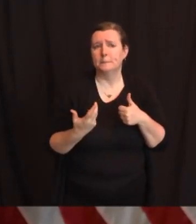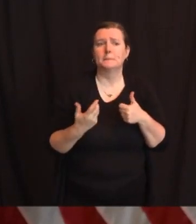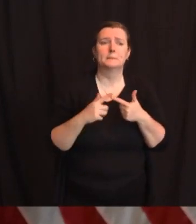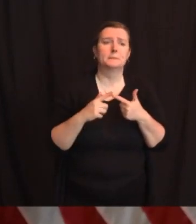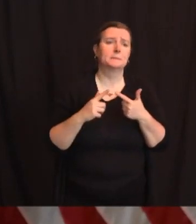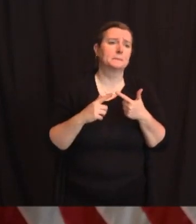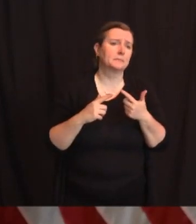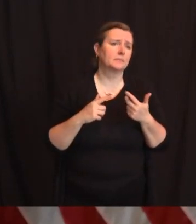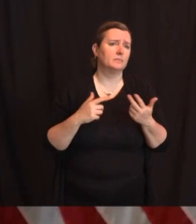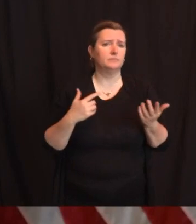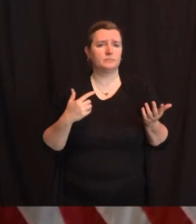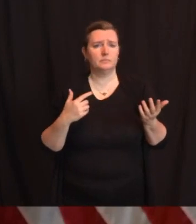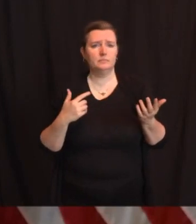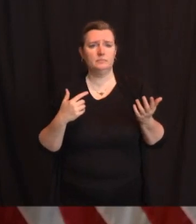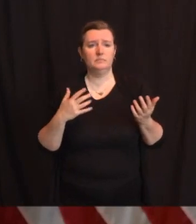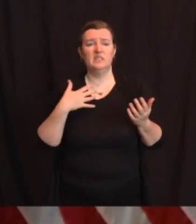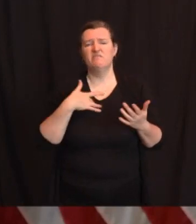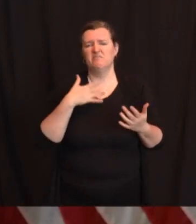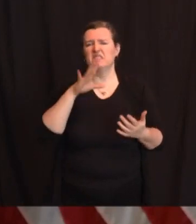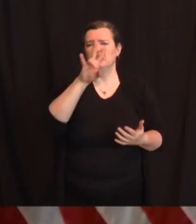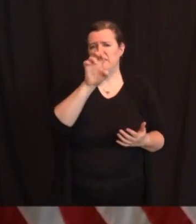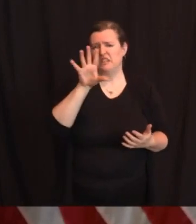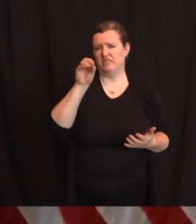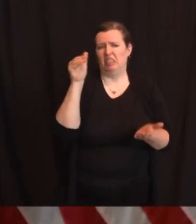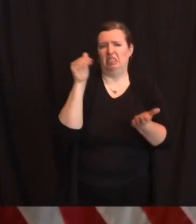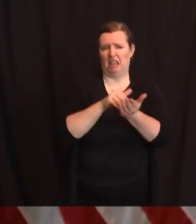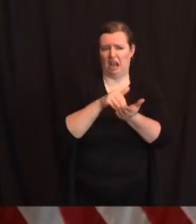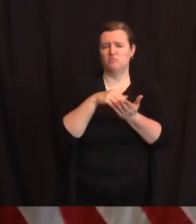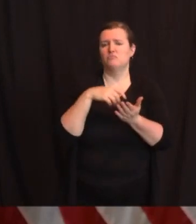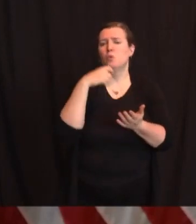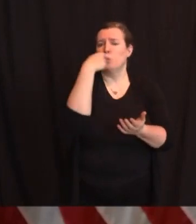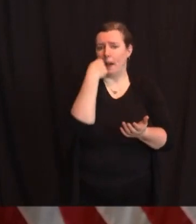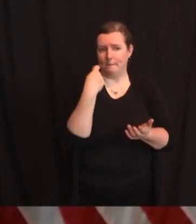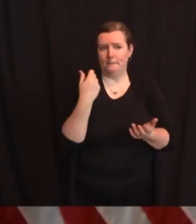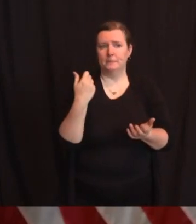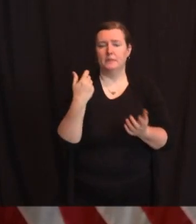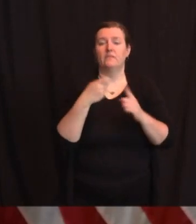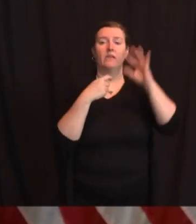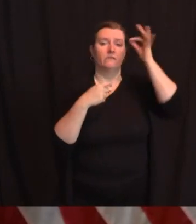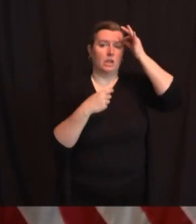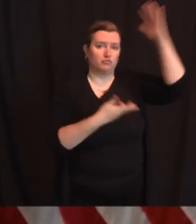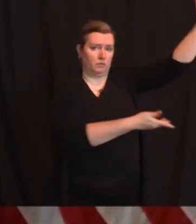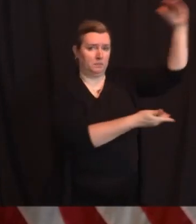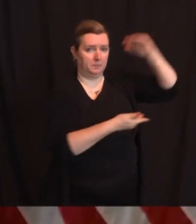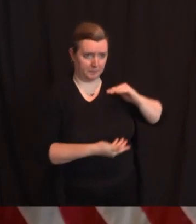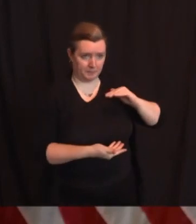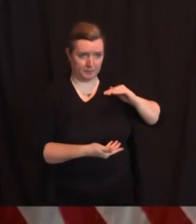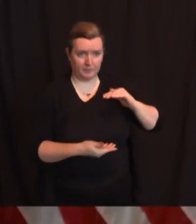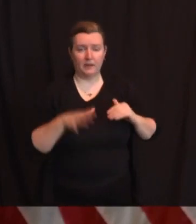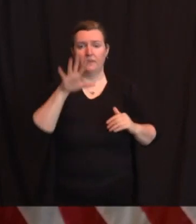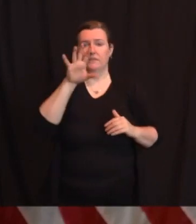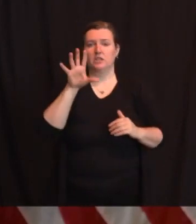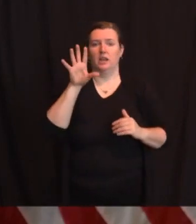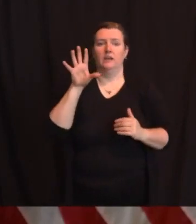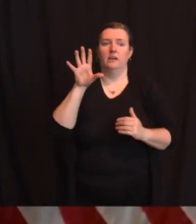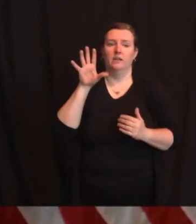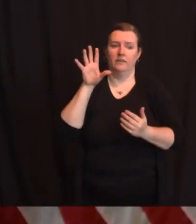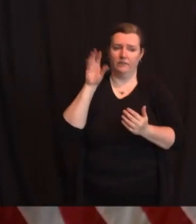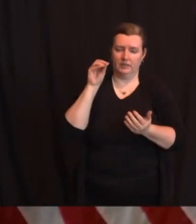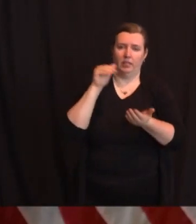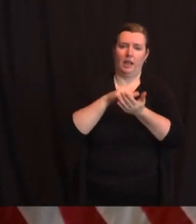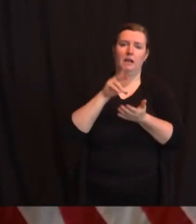feds, 550 kits. We've also worked across the spectrum of the labs to secure more. And obviously, as the governor and the commissioner mentioned, increasing Rutgers